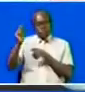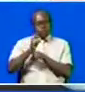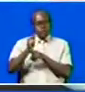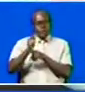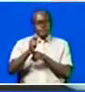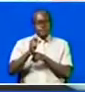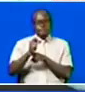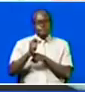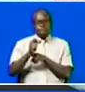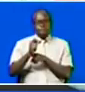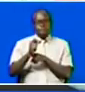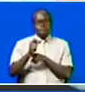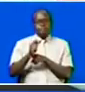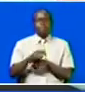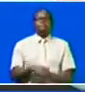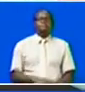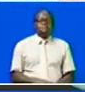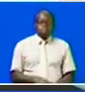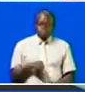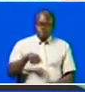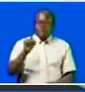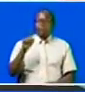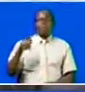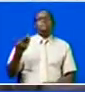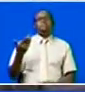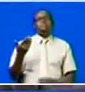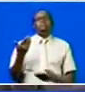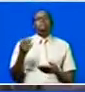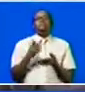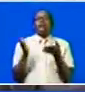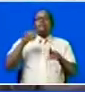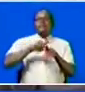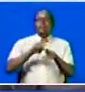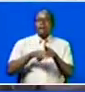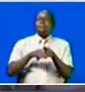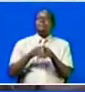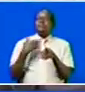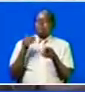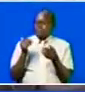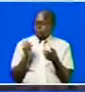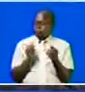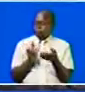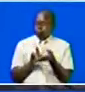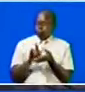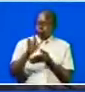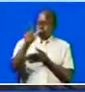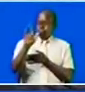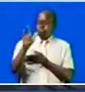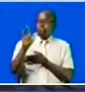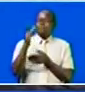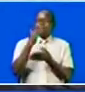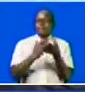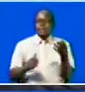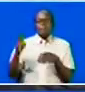of Flying. And according to her colleagues, Jean would always glow up every time she was to fly. Her flight stories being some